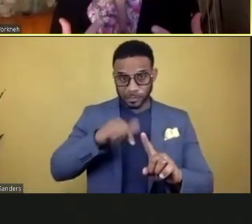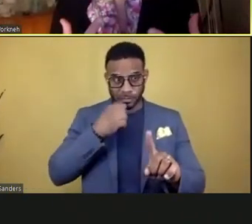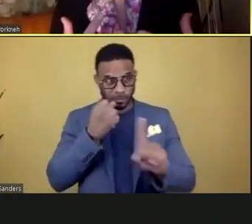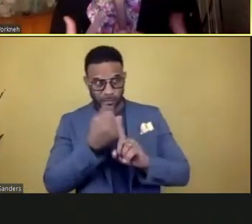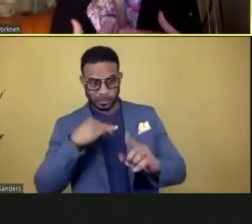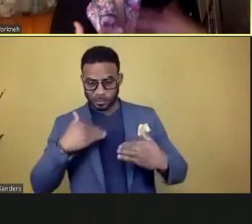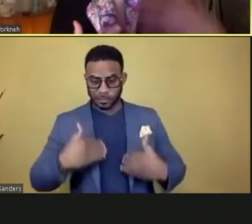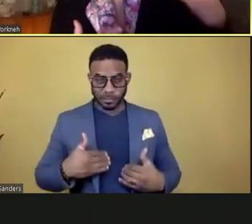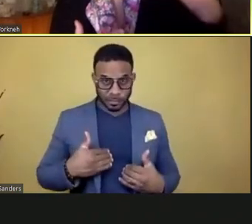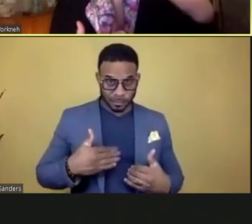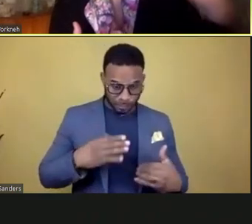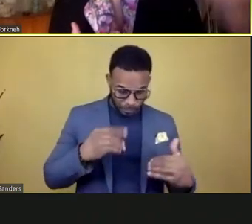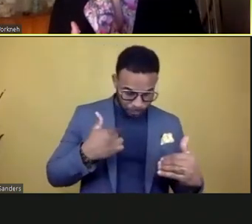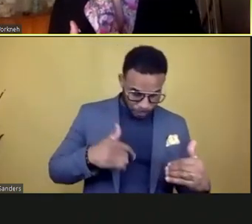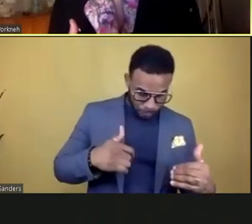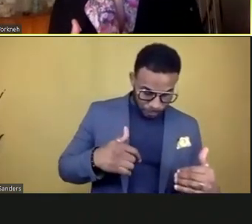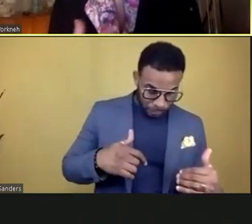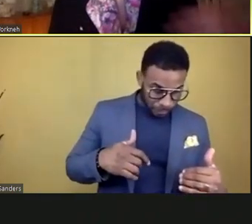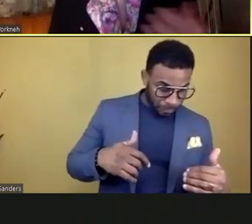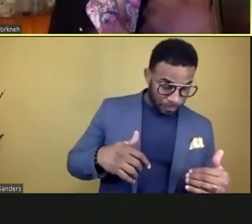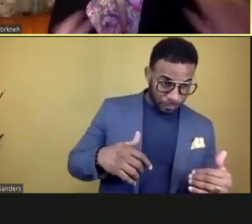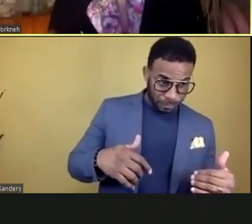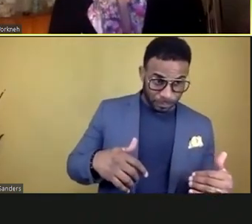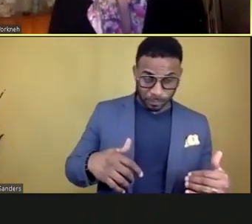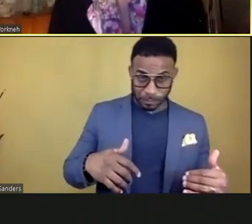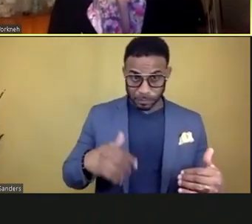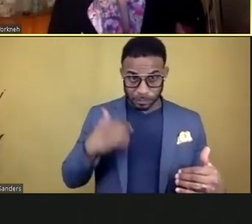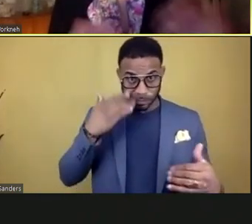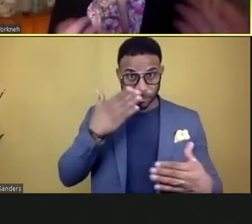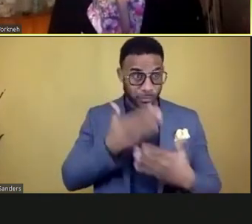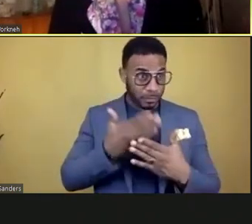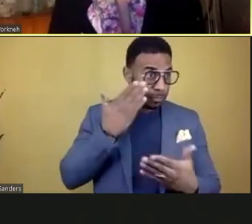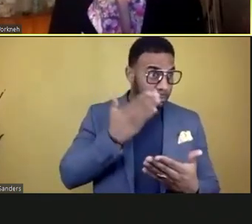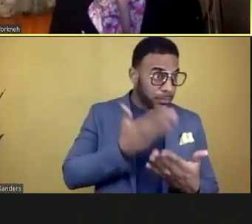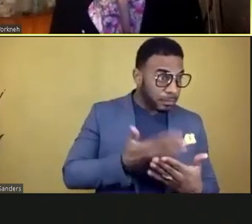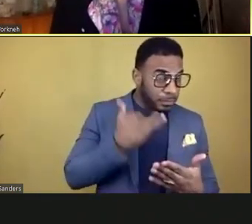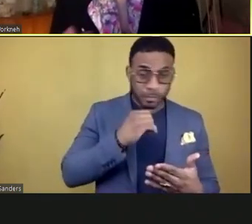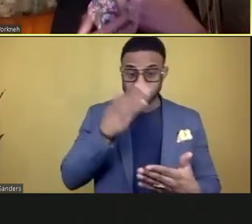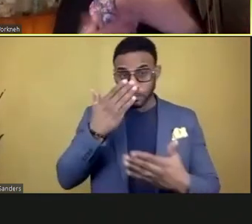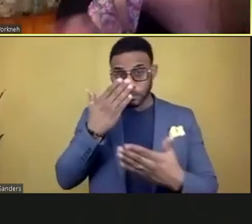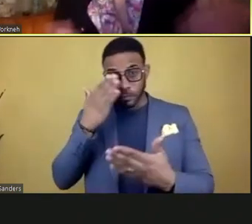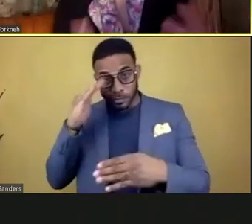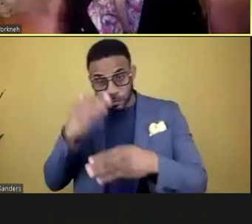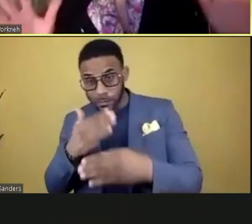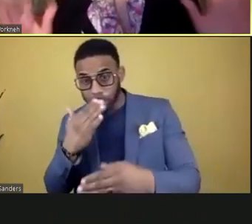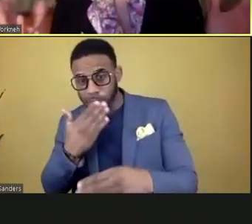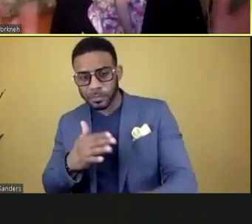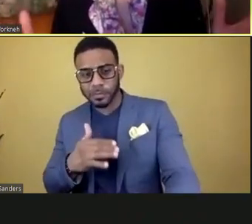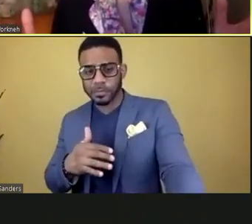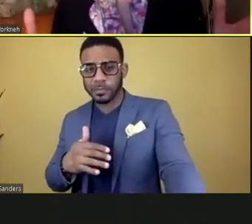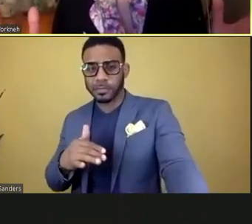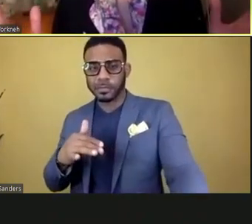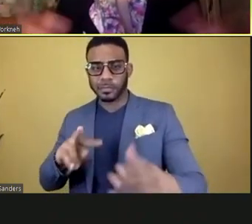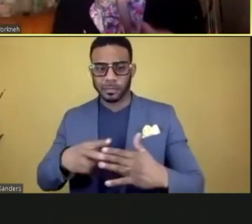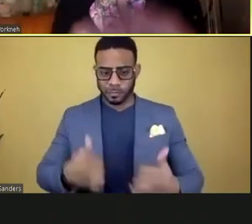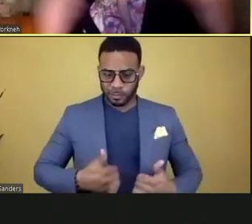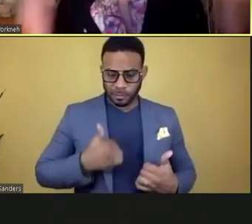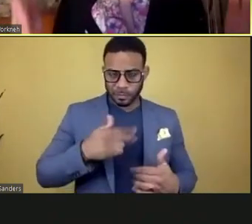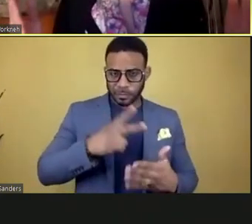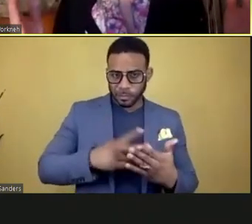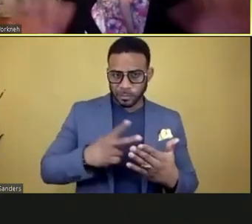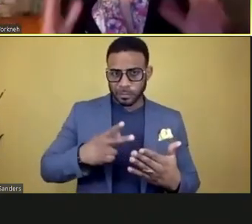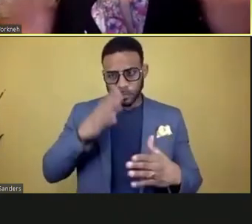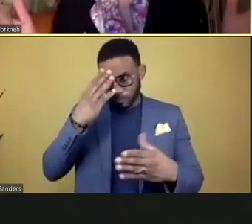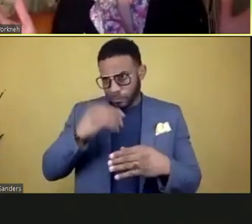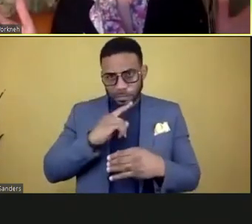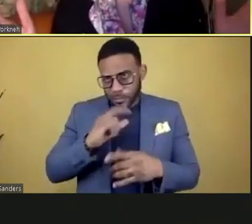our bodies and what we, if you sleep well, if you don't sleep well, I mean, Skowhegan's a residential program. So sleeping